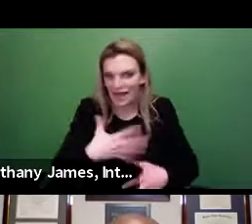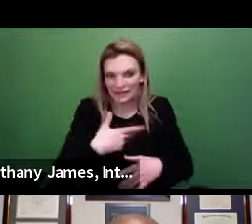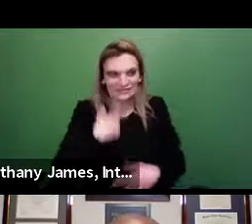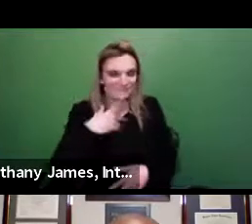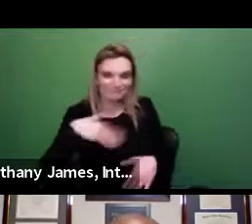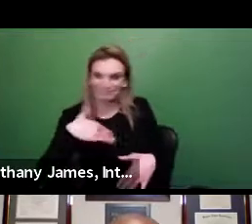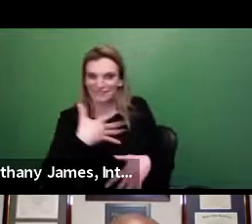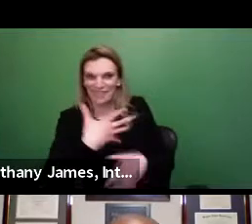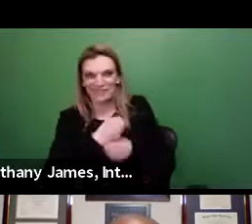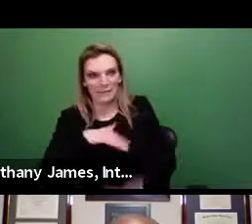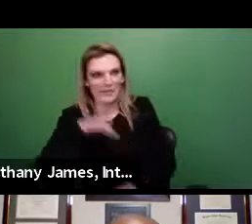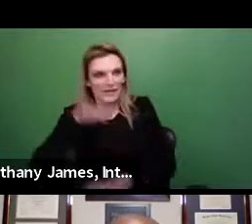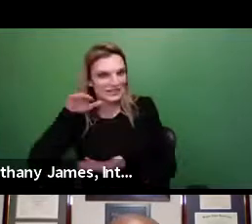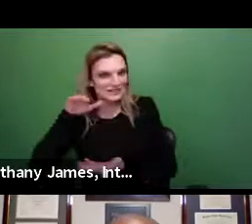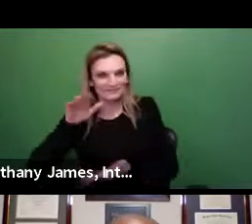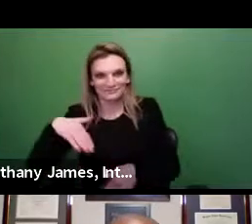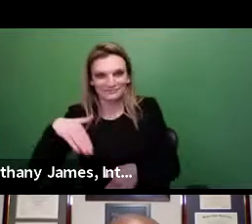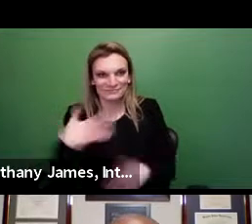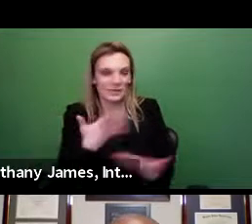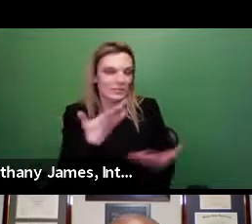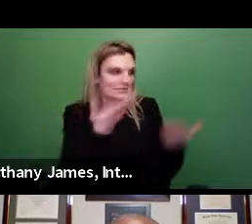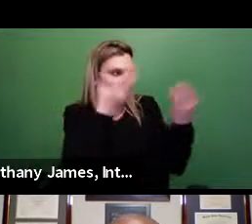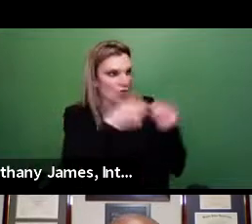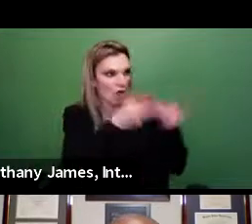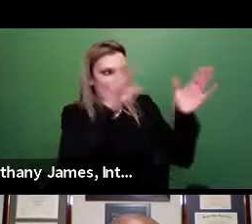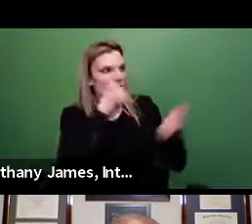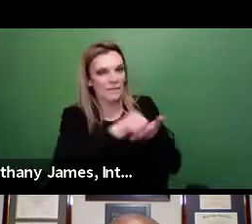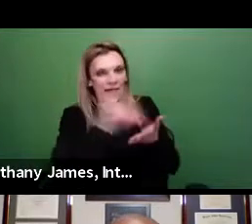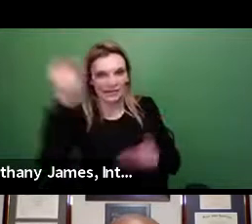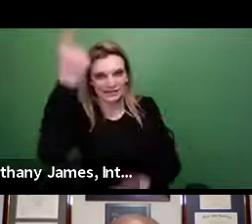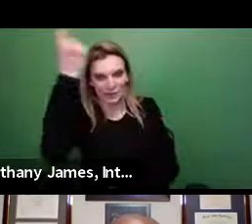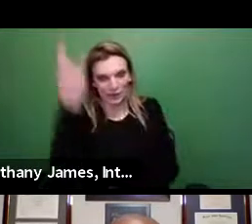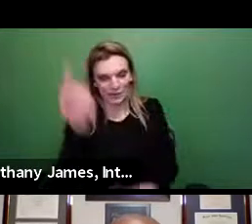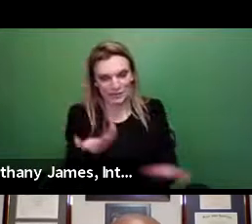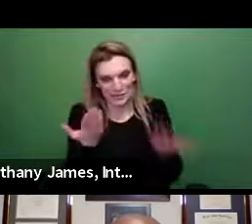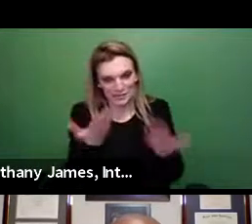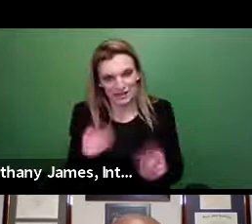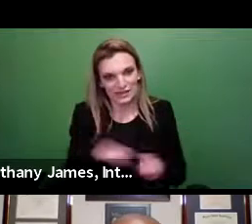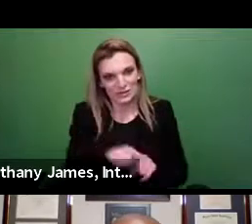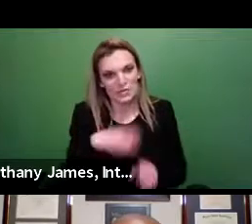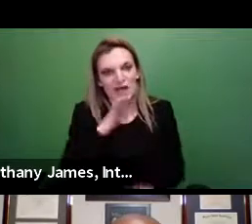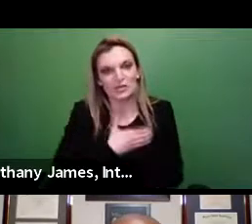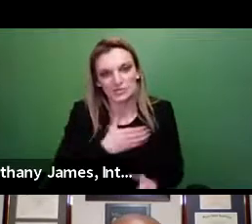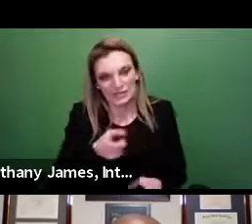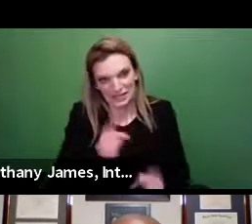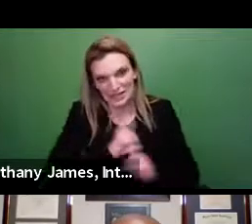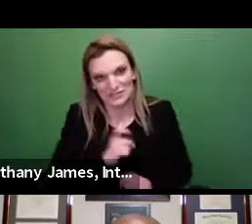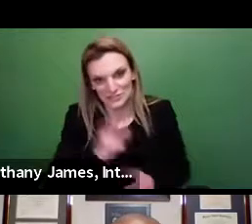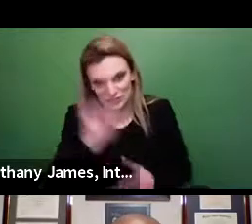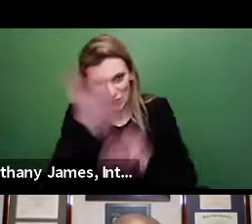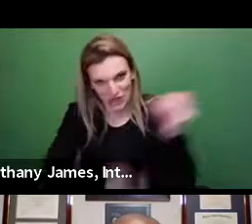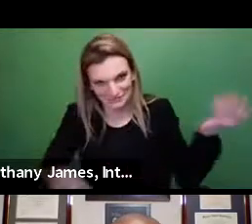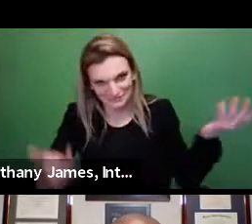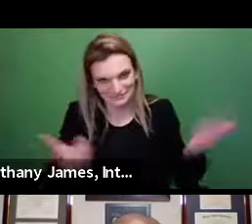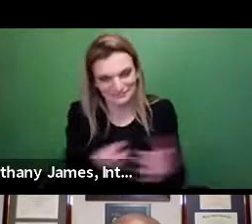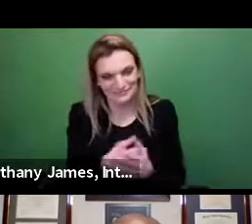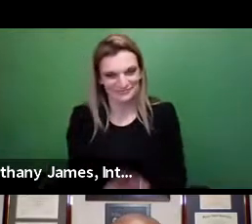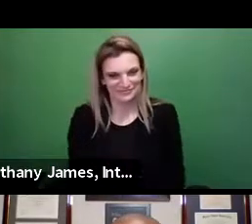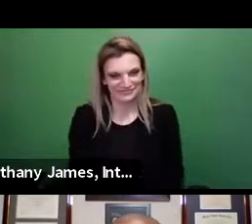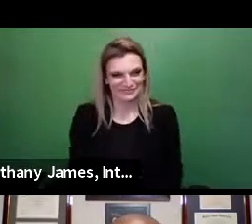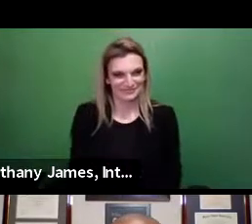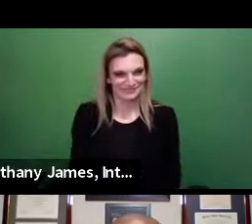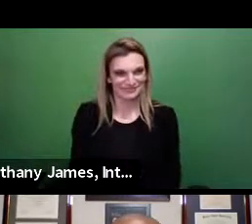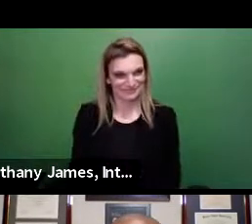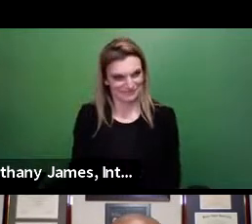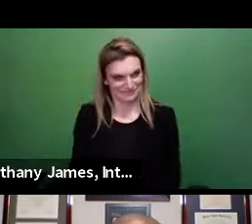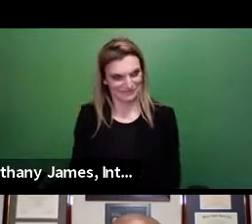okay, sorry about that, okay. It's still in the mail. Okay. That was my Christmas gifts. Okay. And I do believe that as